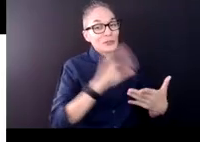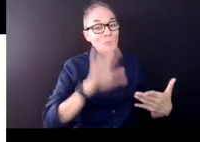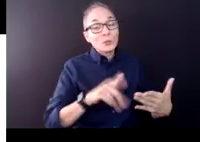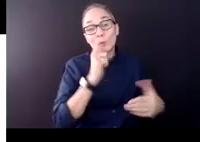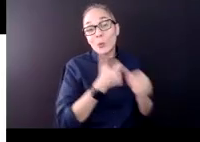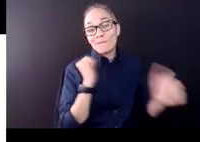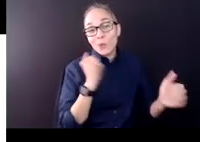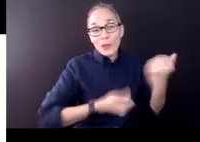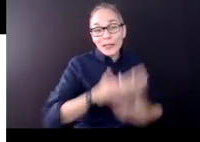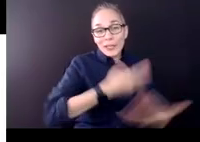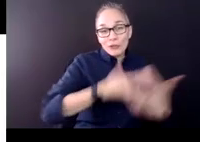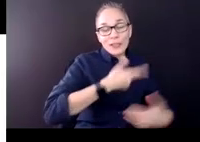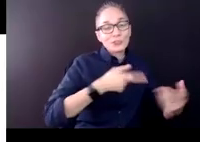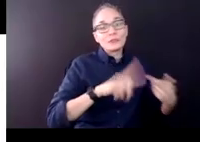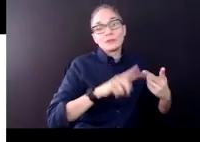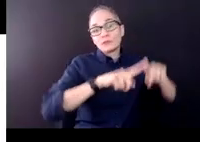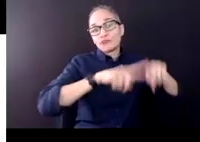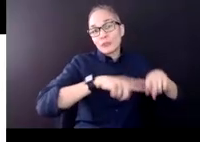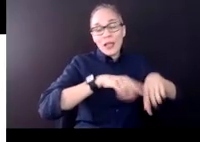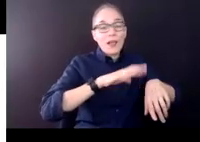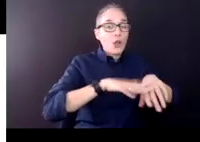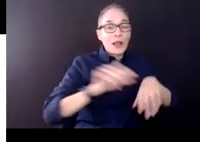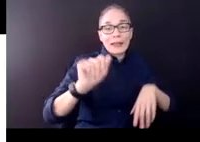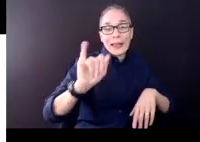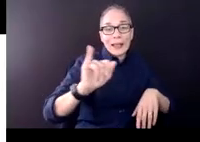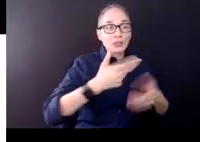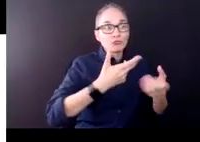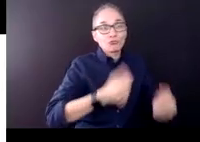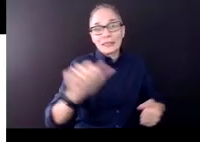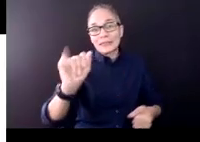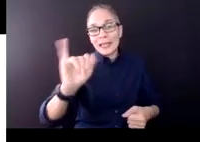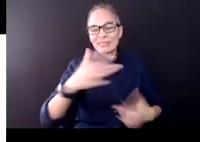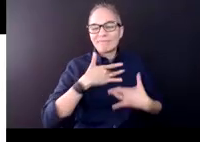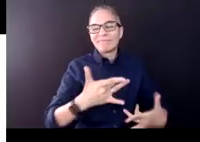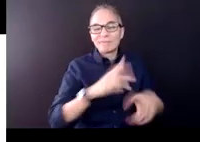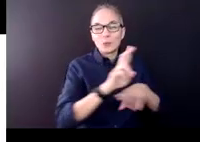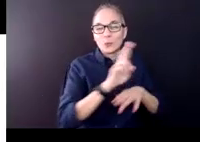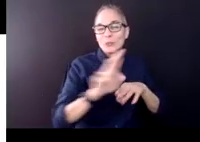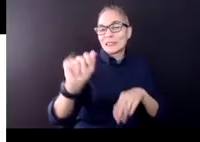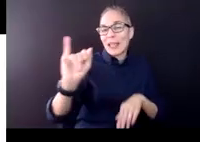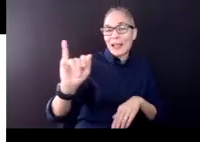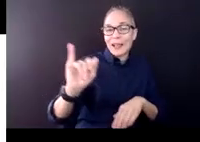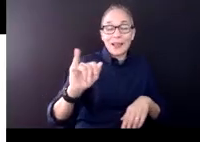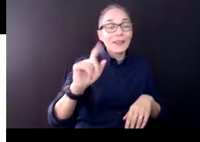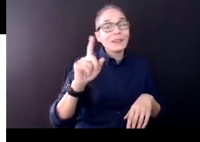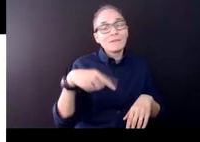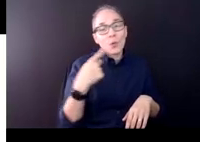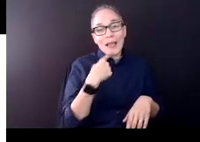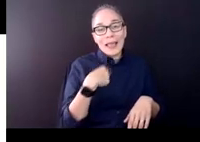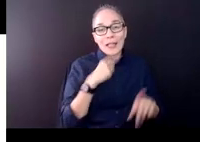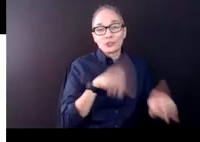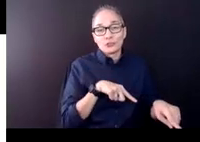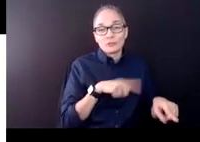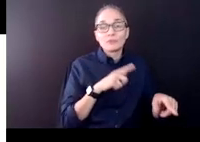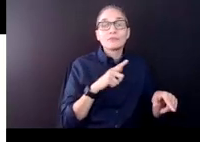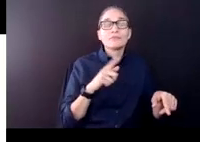interaction or place greater trust in AI are more likely to use AI just for answers. Something